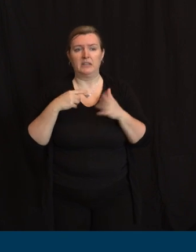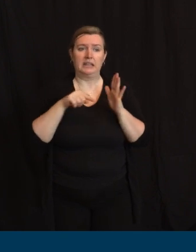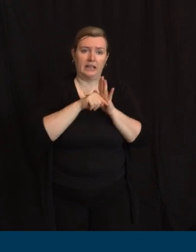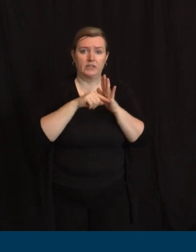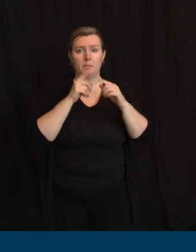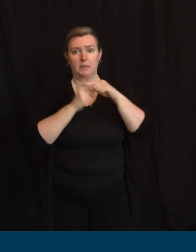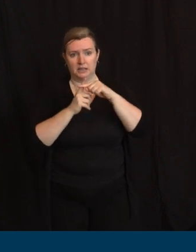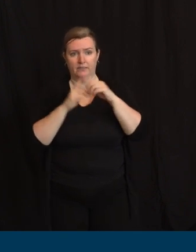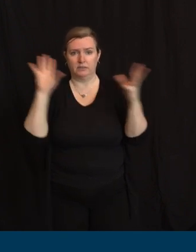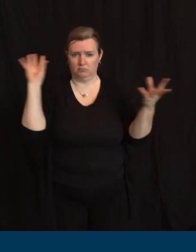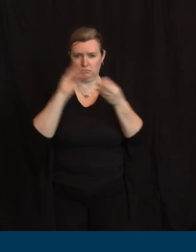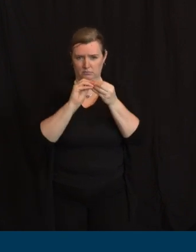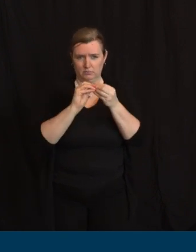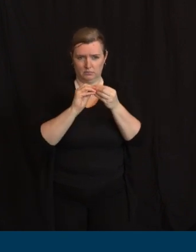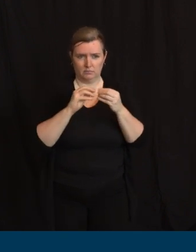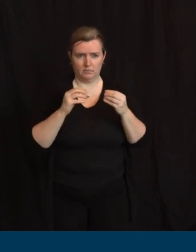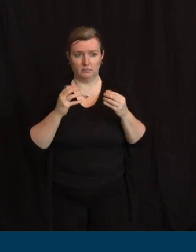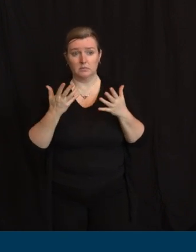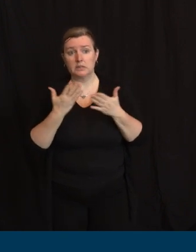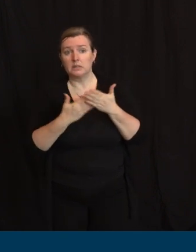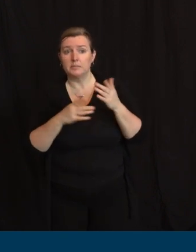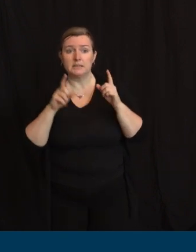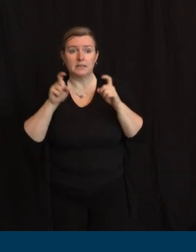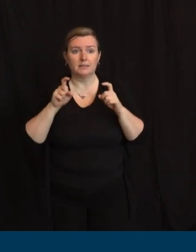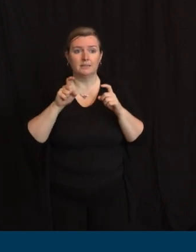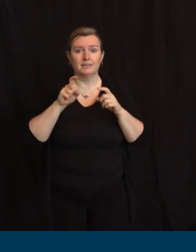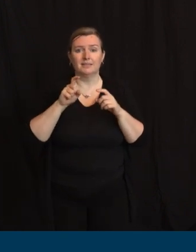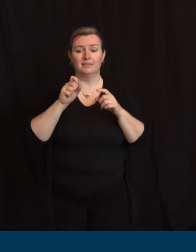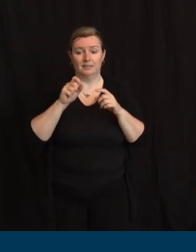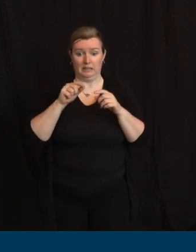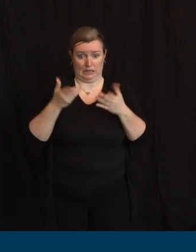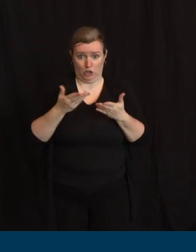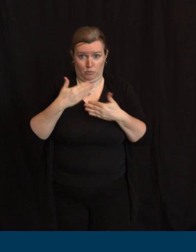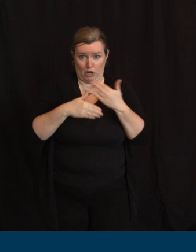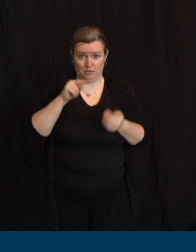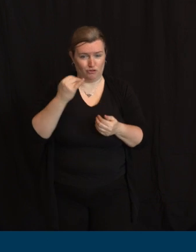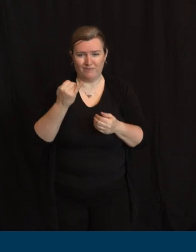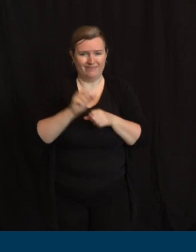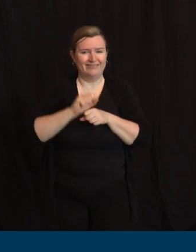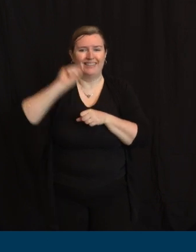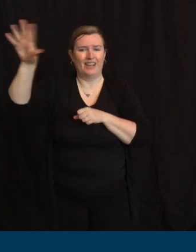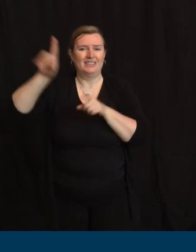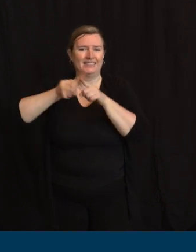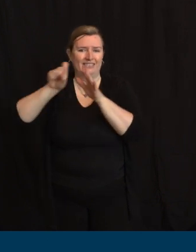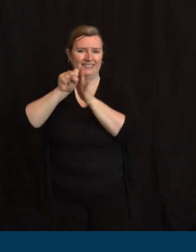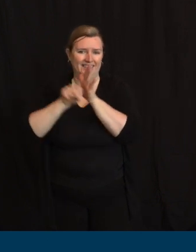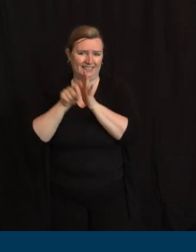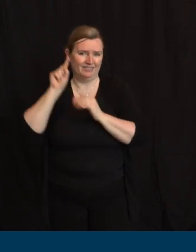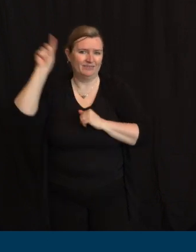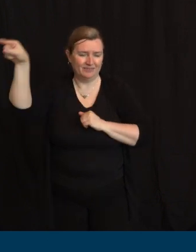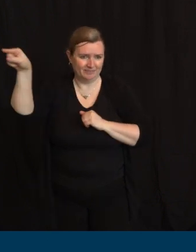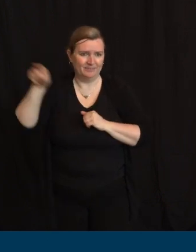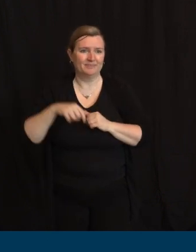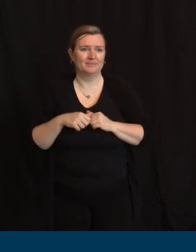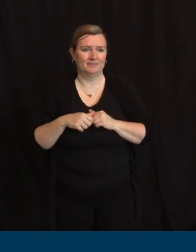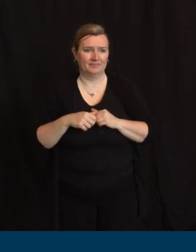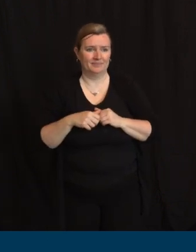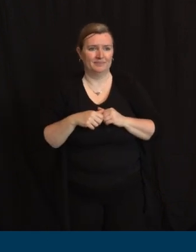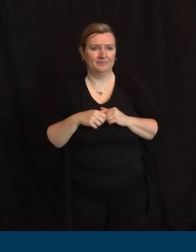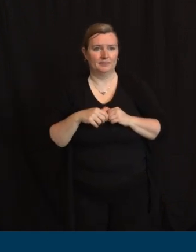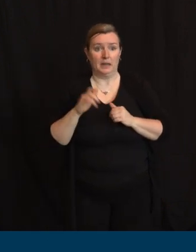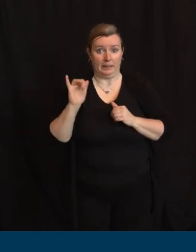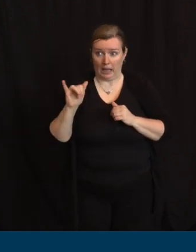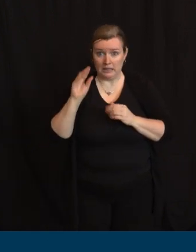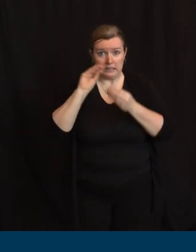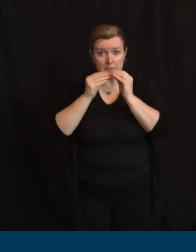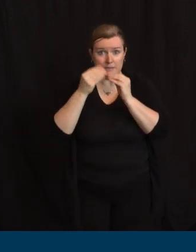not necessarily send that back. So if I don't know the negatives, I can't tell you the exact number of tests that are done everywhere, which is also why when we report out our positivity, we